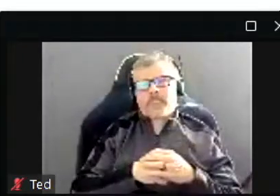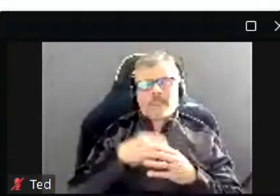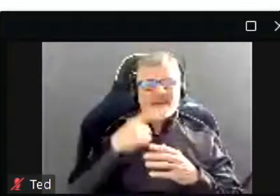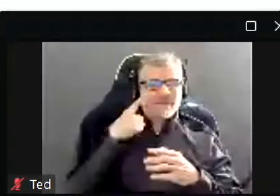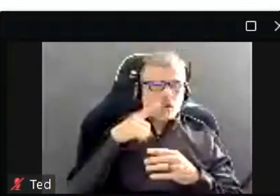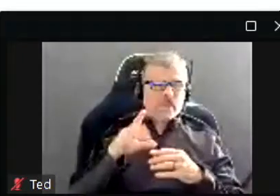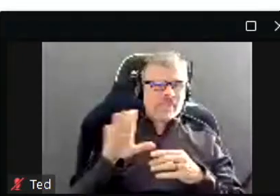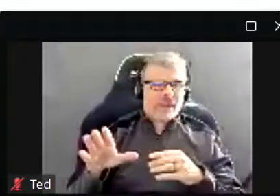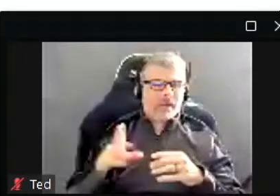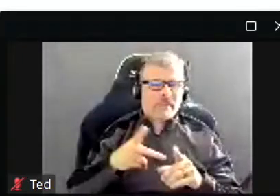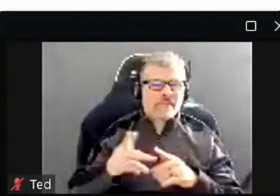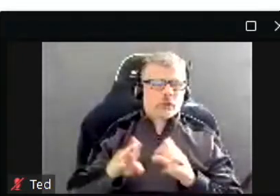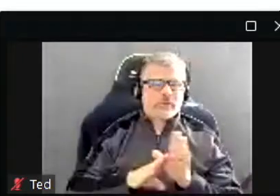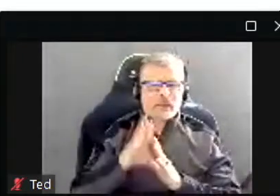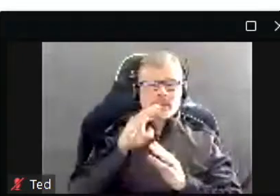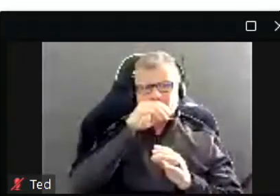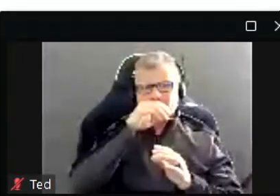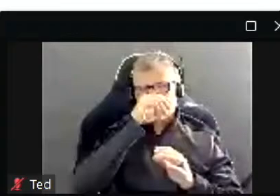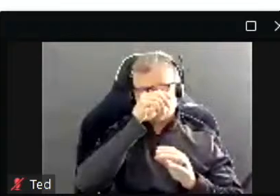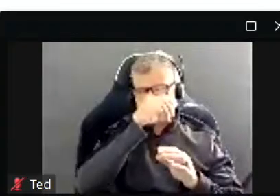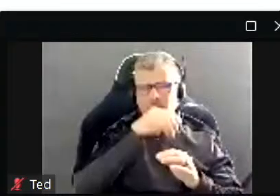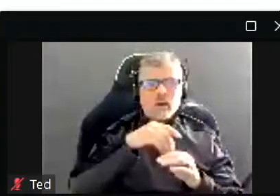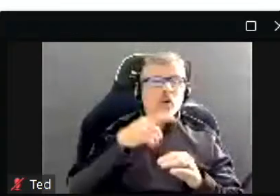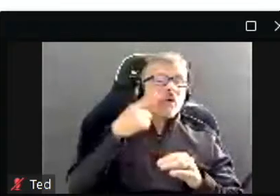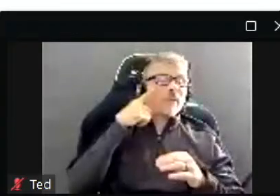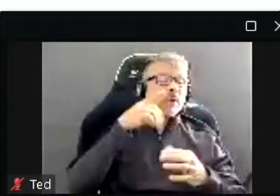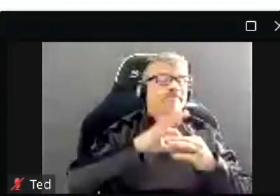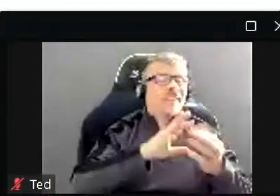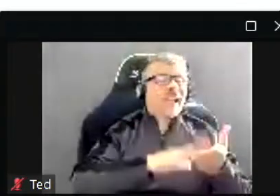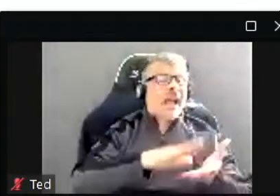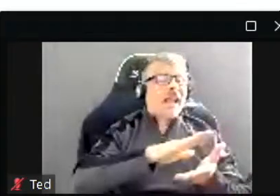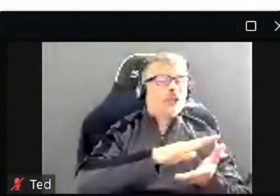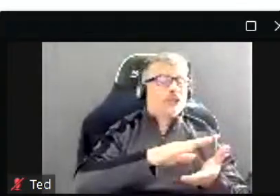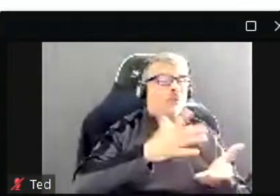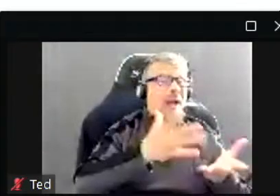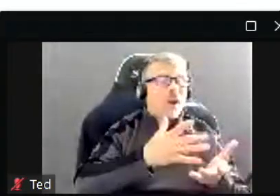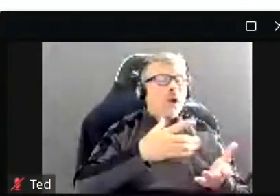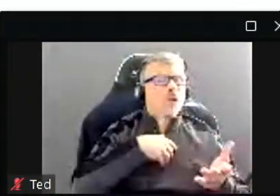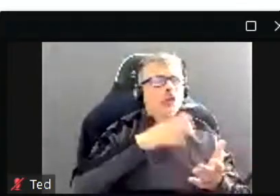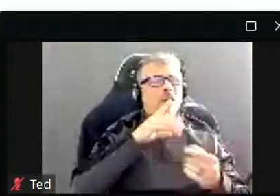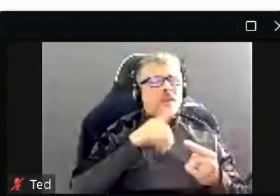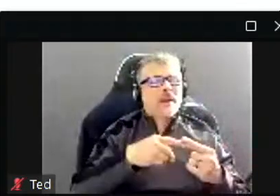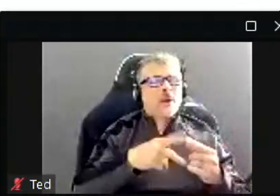development. For higher education, we discussed dual certification,